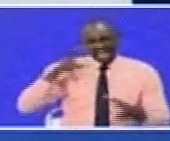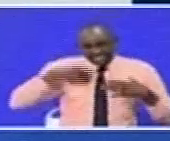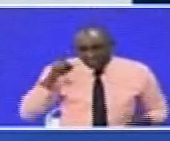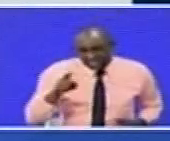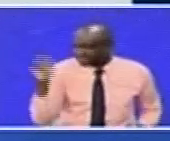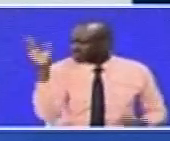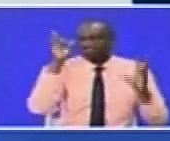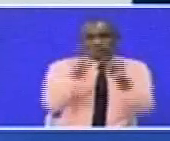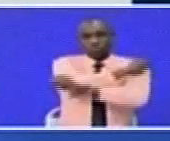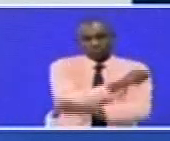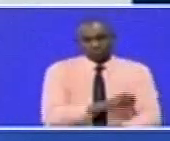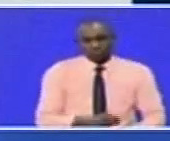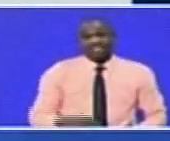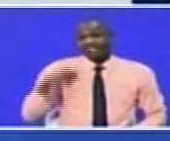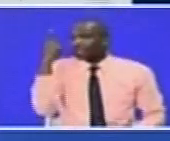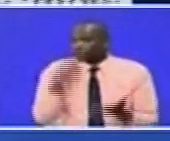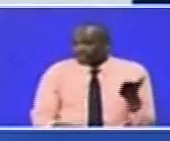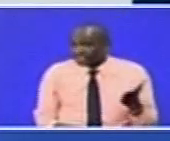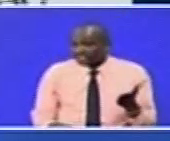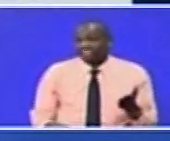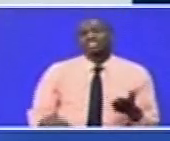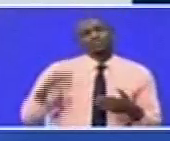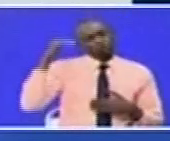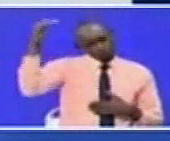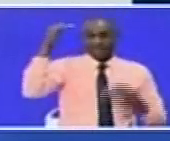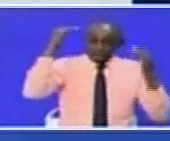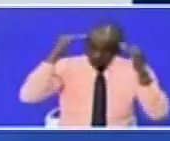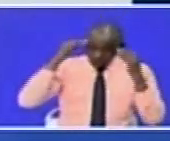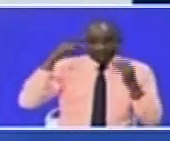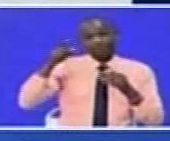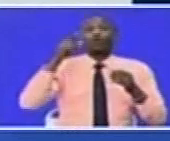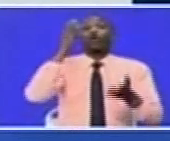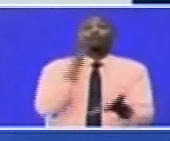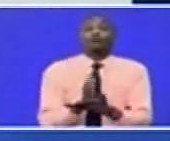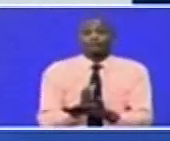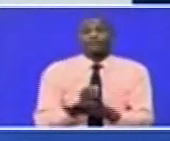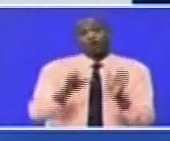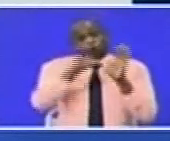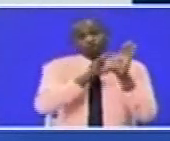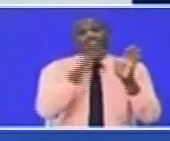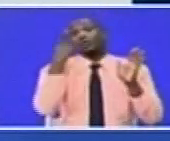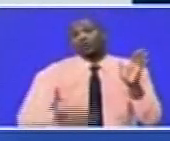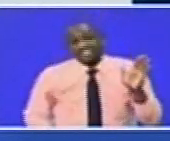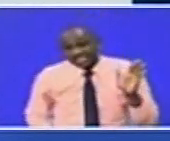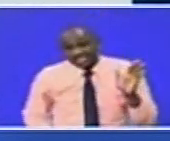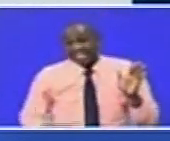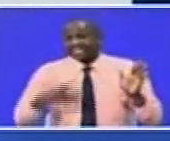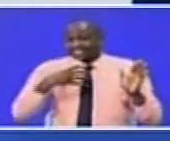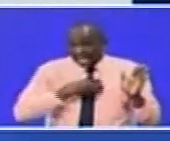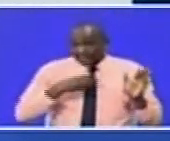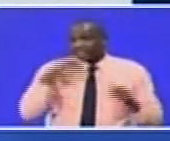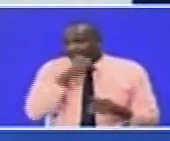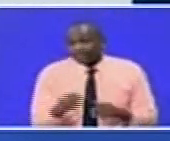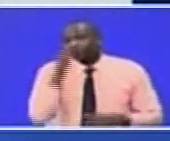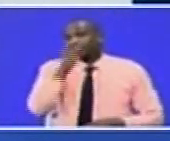this. The commission responded by saying a superior court had already confirmed what the Constitution said, that the retirement age for